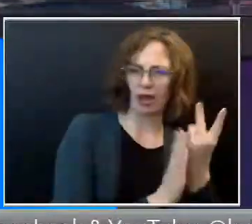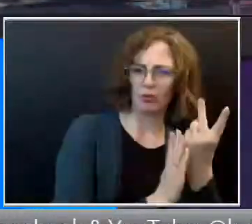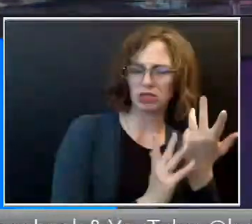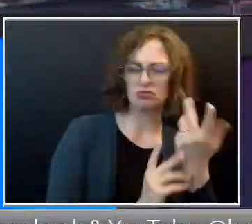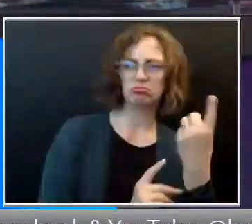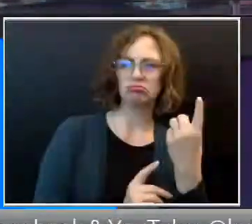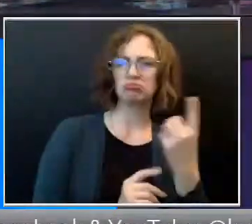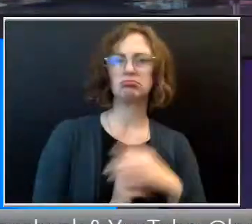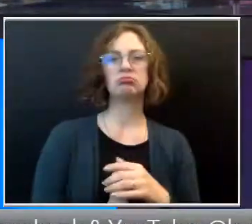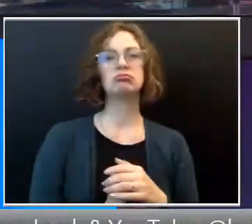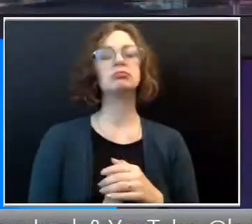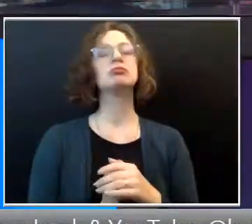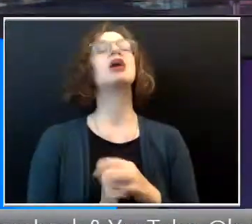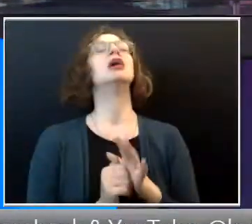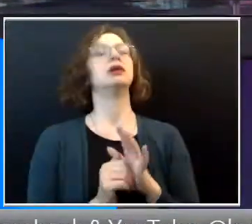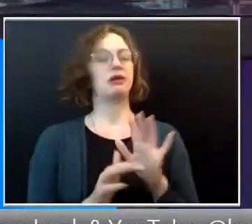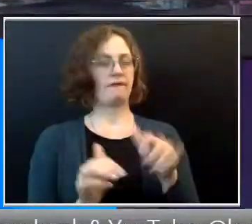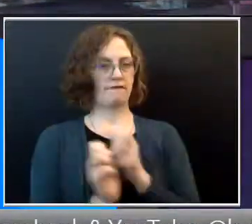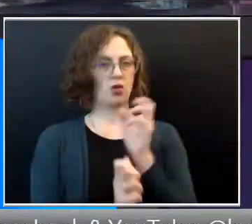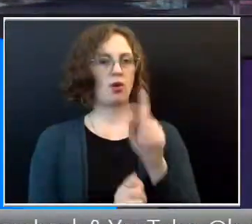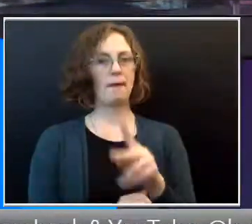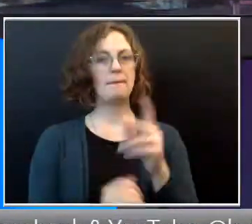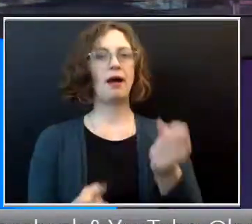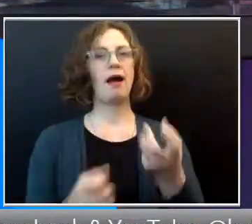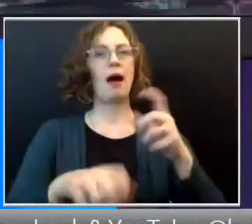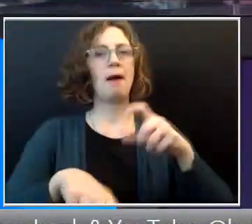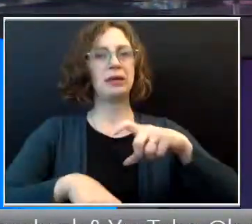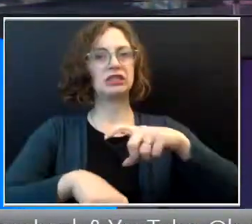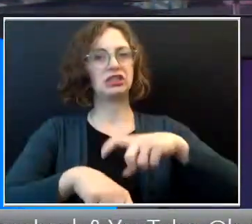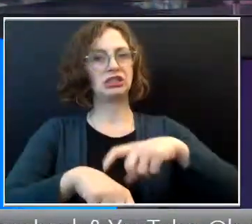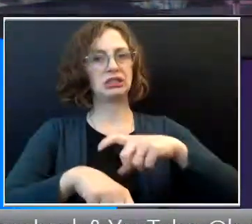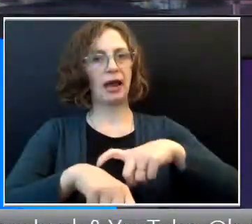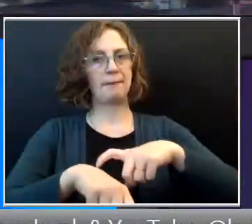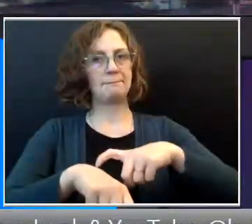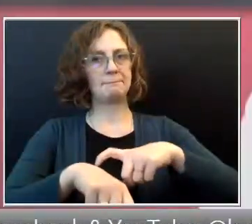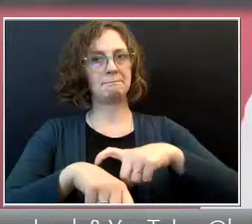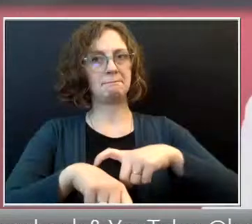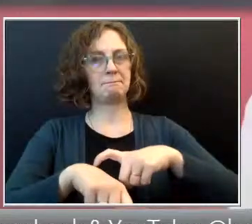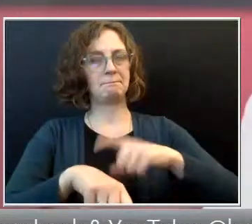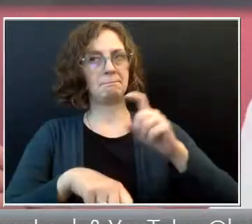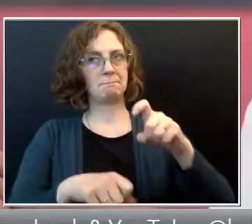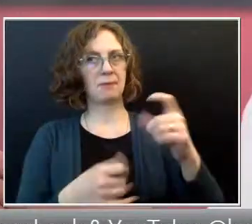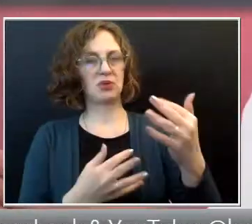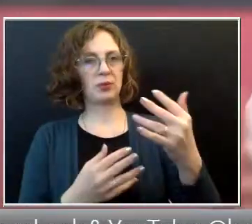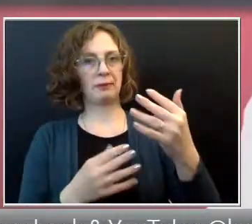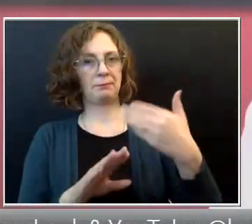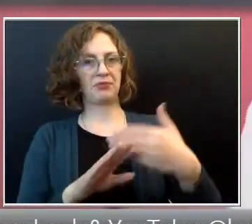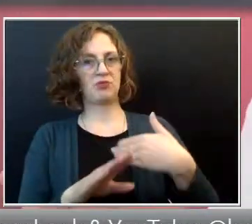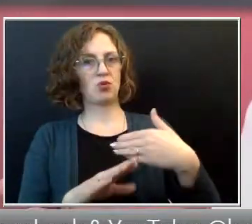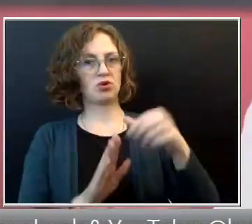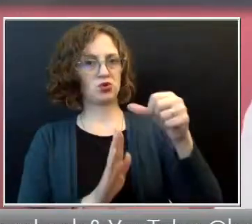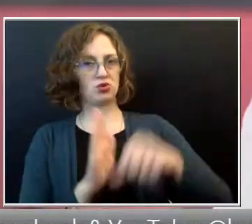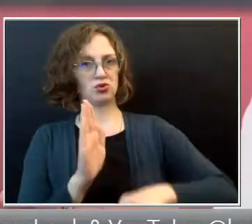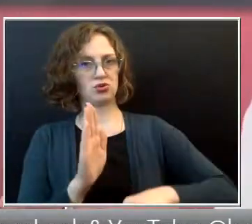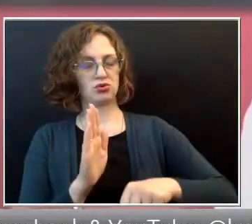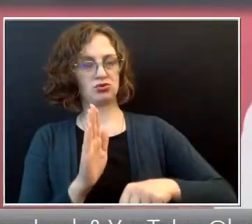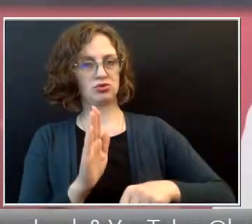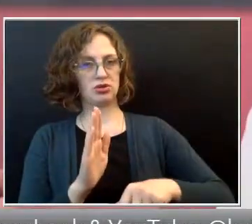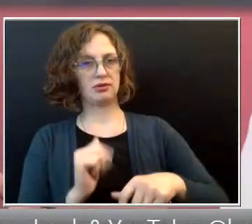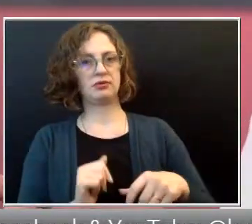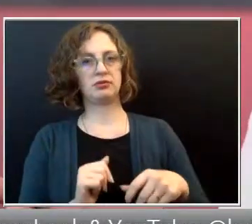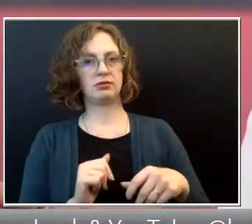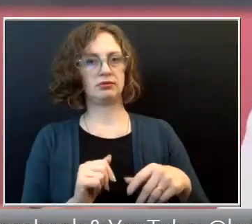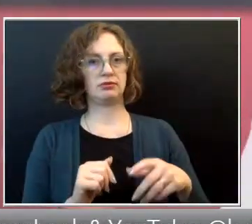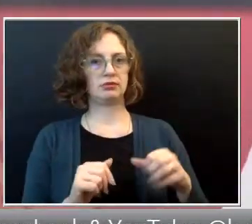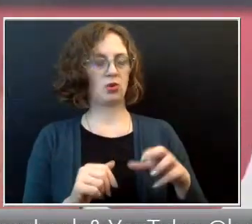how much time is allowed before the surgery? So that's a good question. So we were in a clinical trial years ago called the